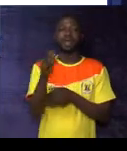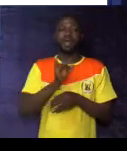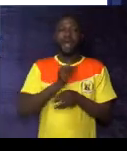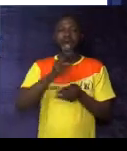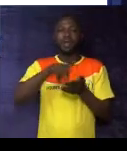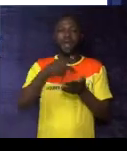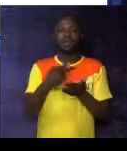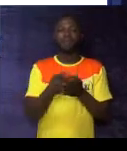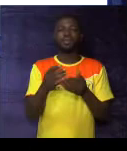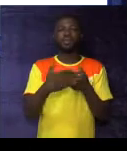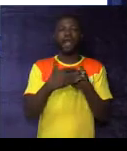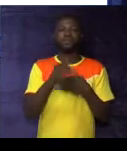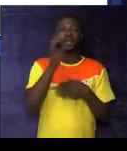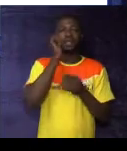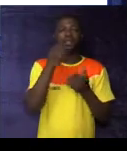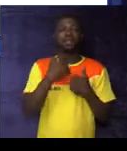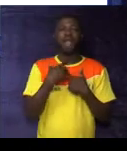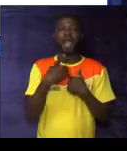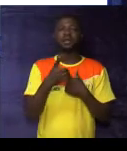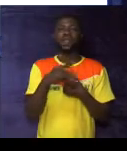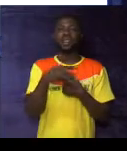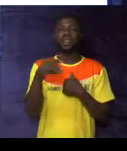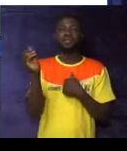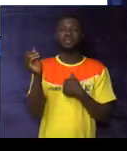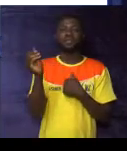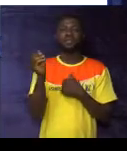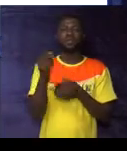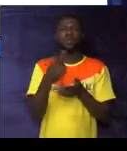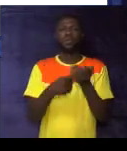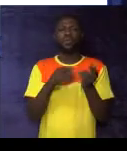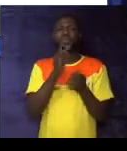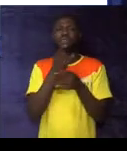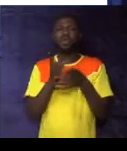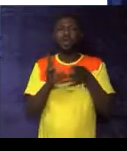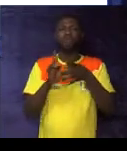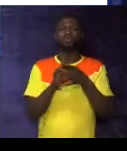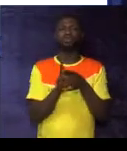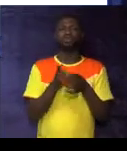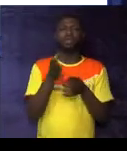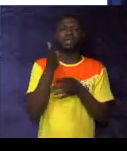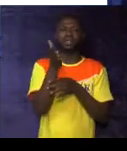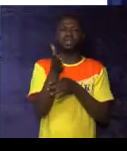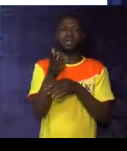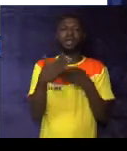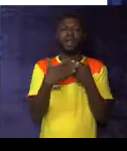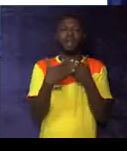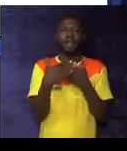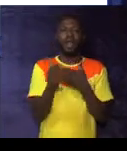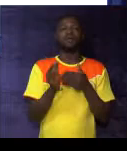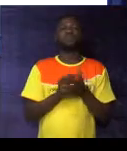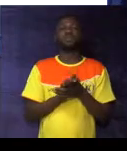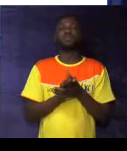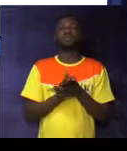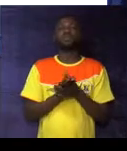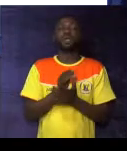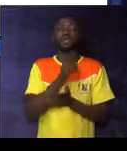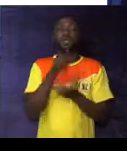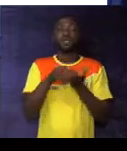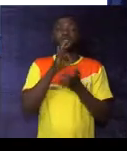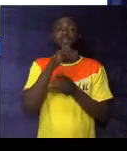left. I arrived after he had left. What is the conjunction here?